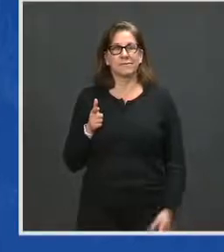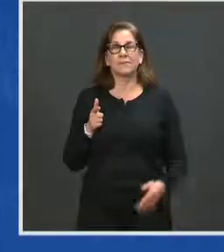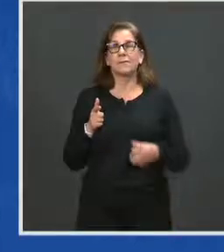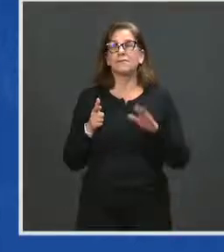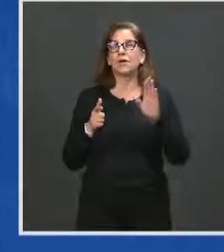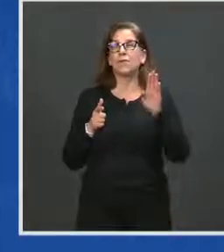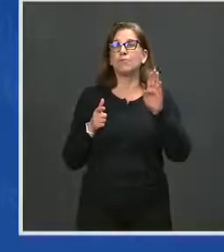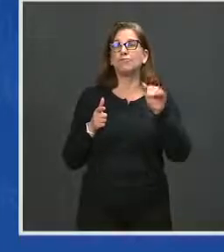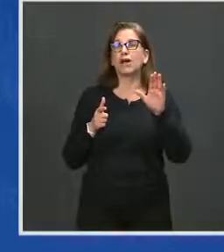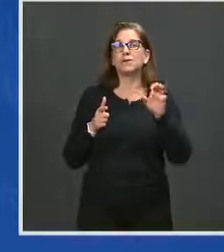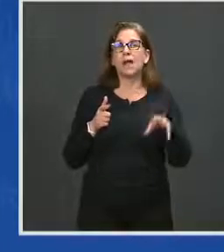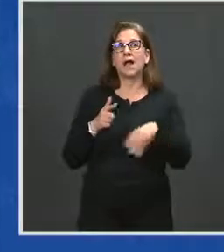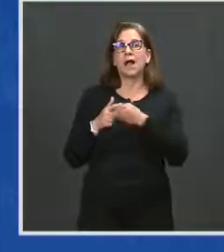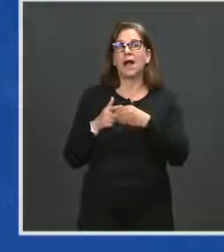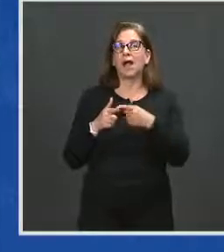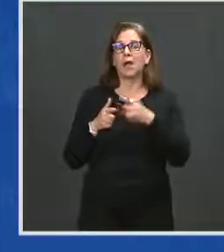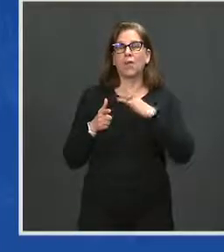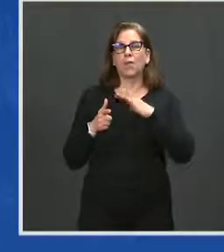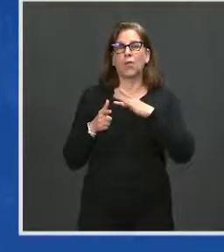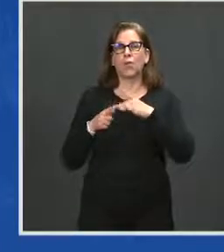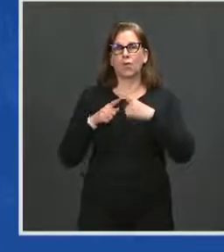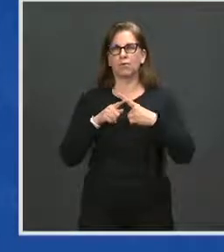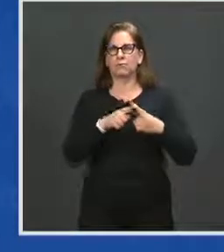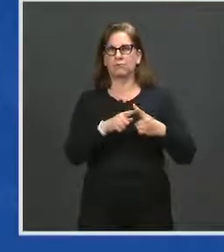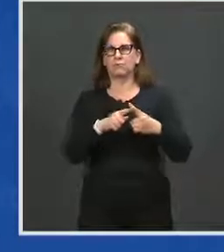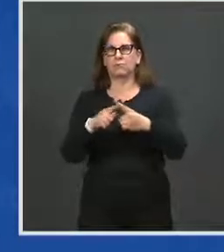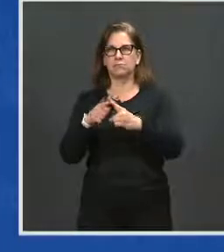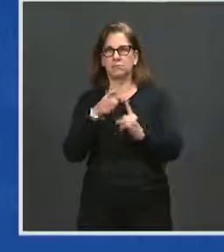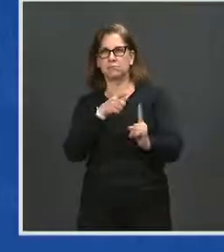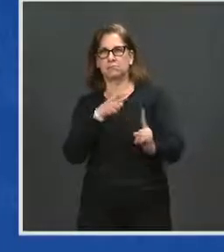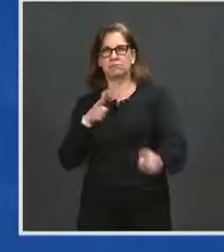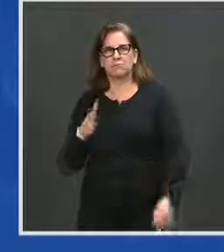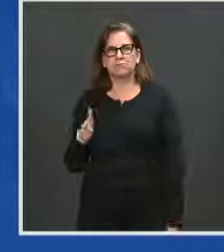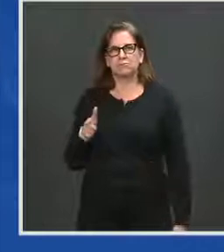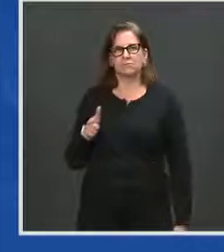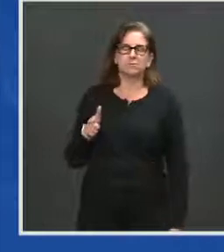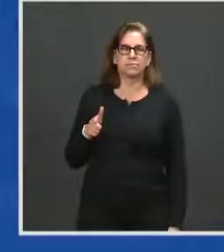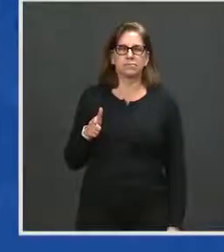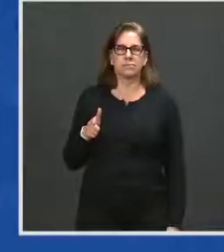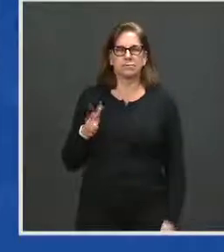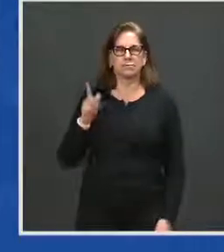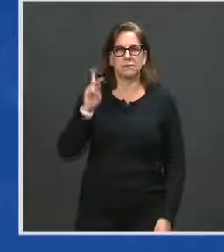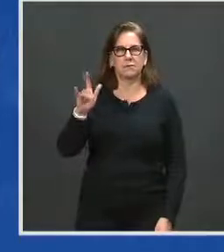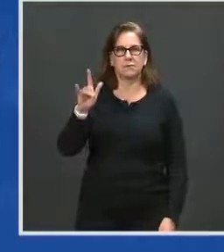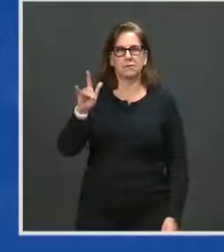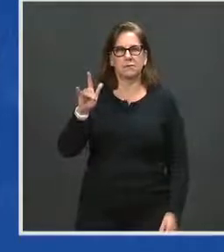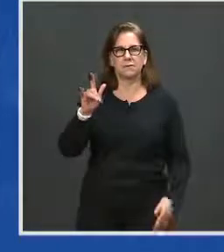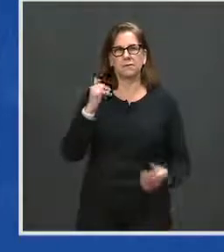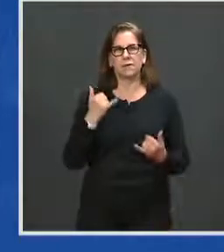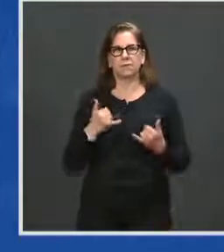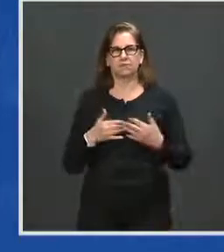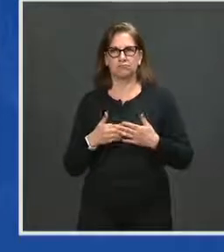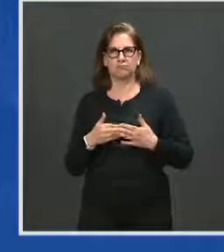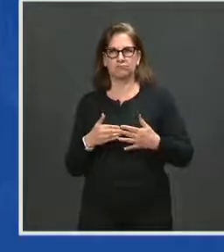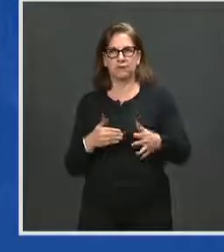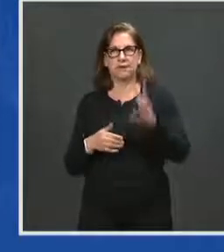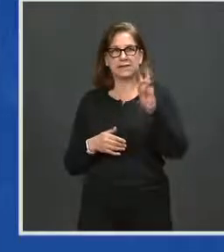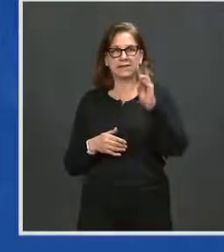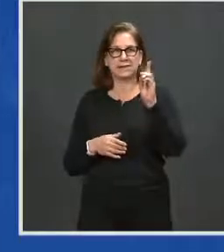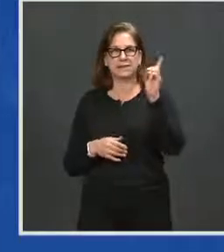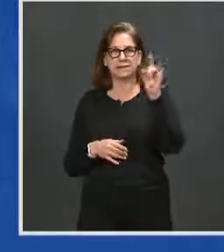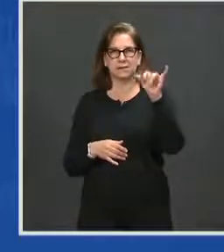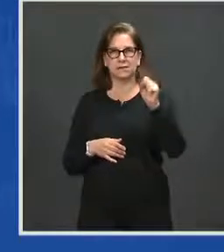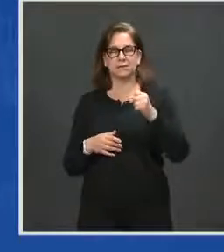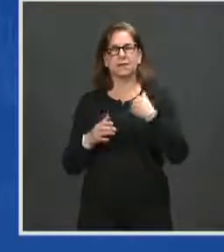concealable. Within 60 days, ATF will issue a proposed rule that will make clear that when a